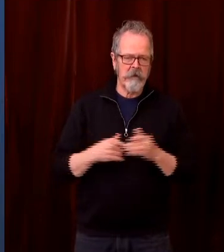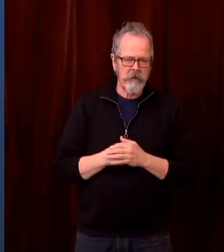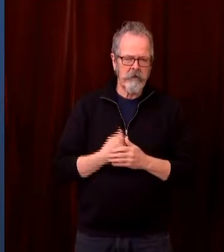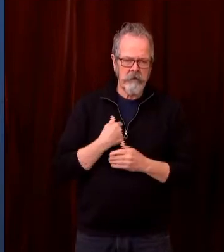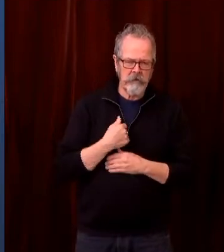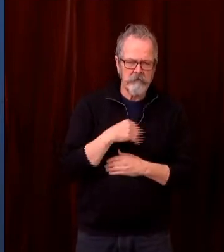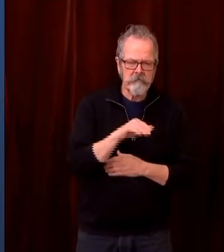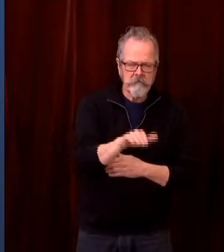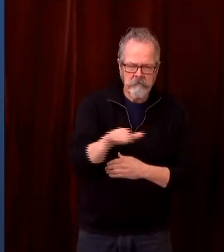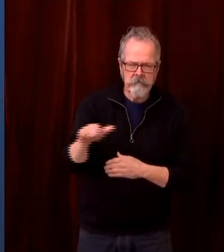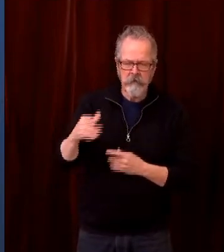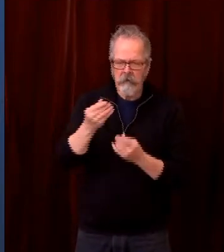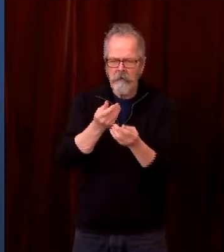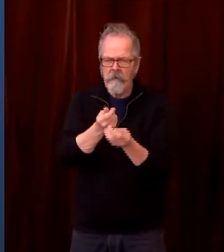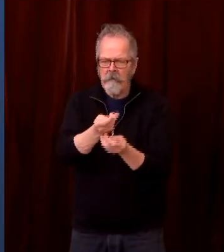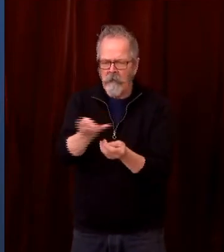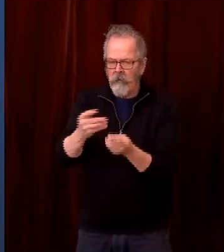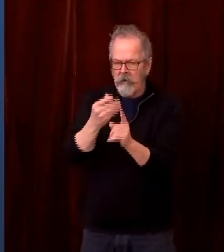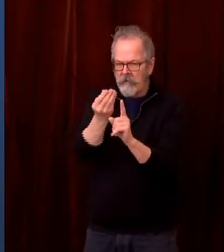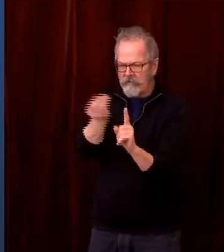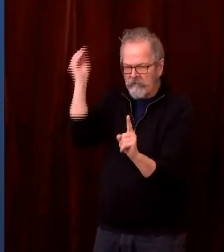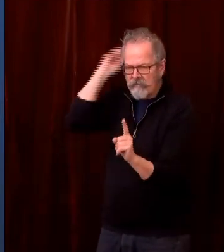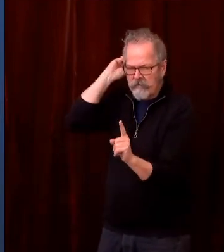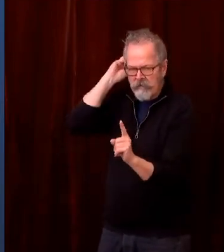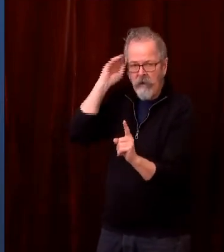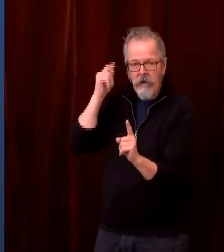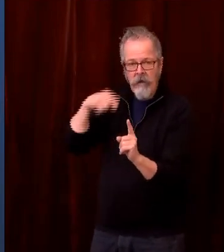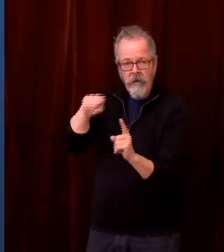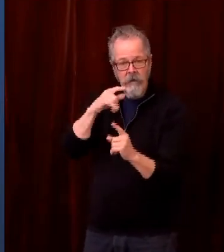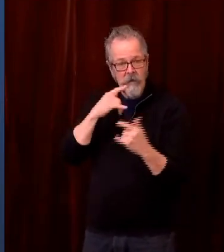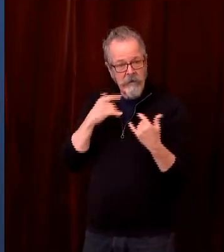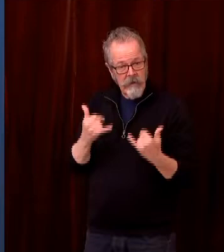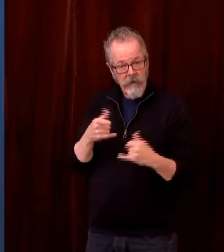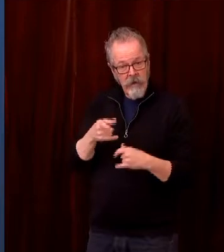can protect ourselves while we are waiting, and this is important to say.